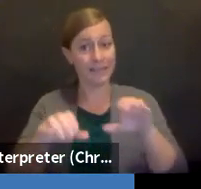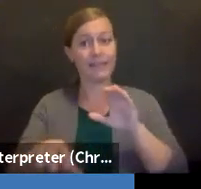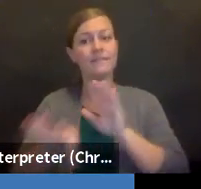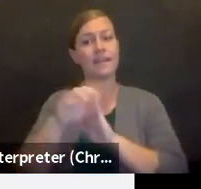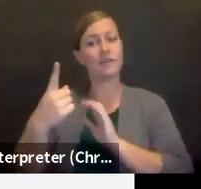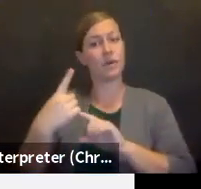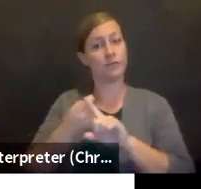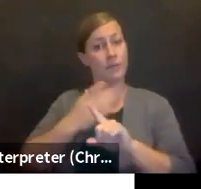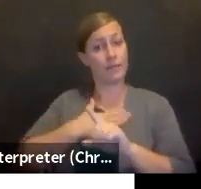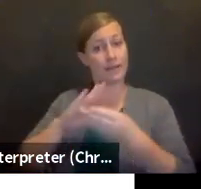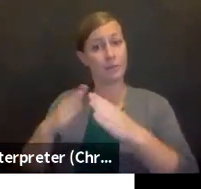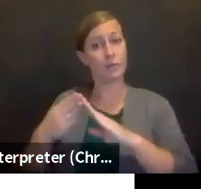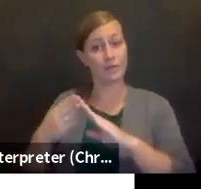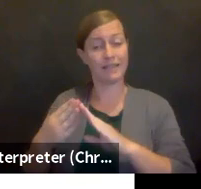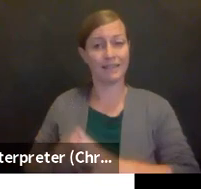community.